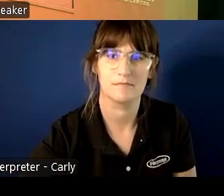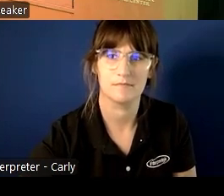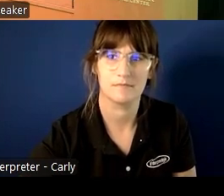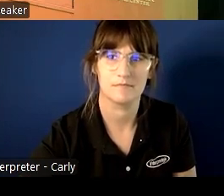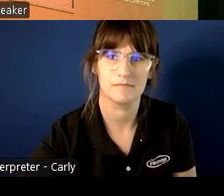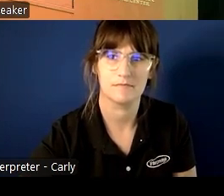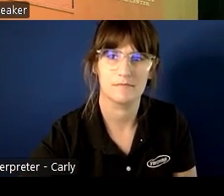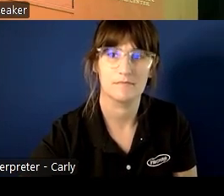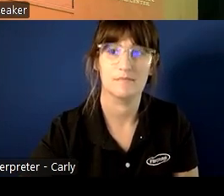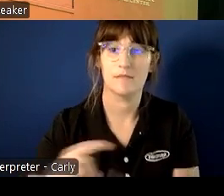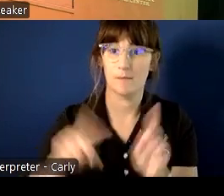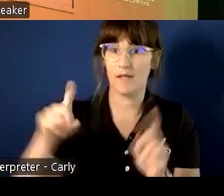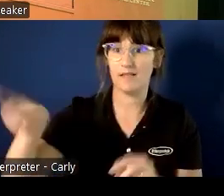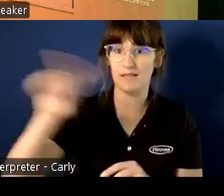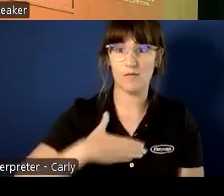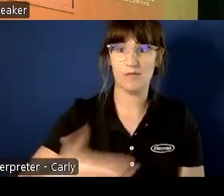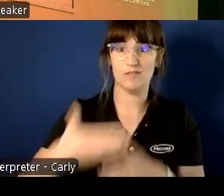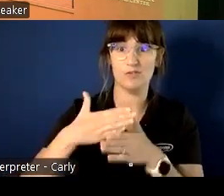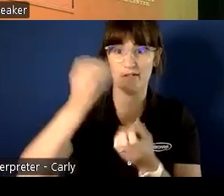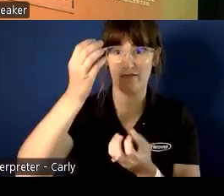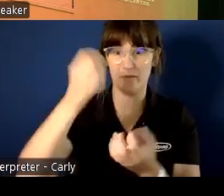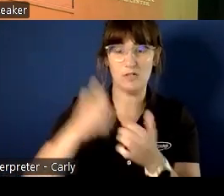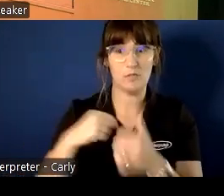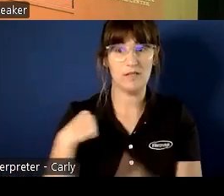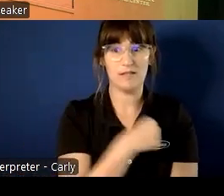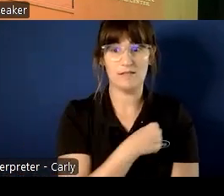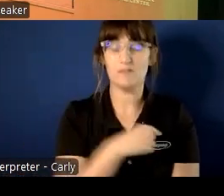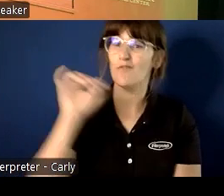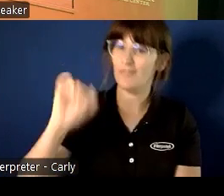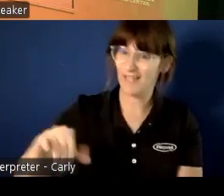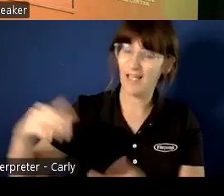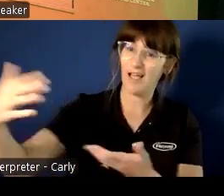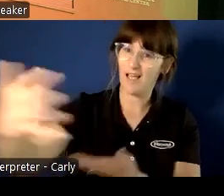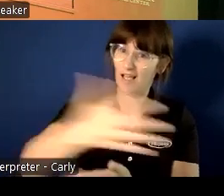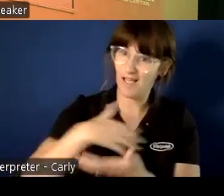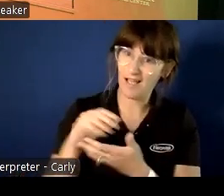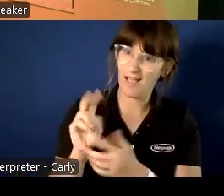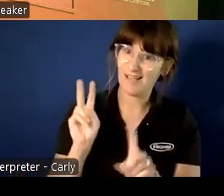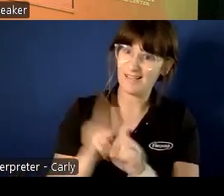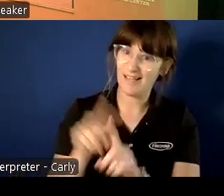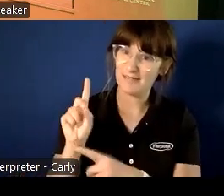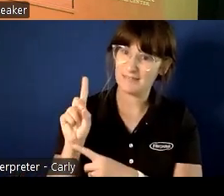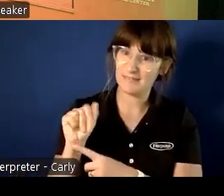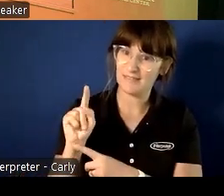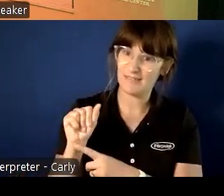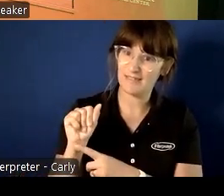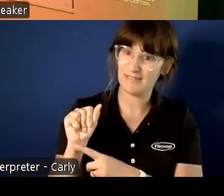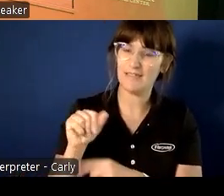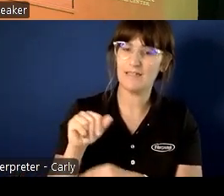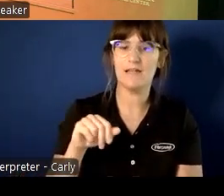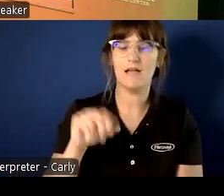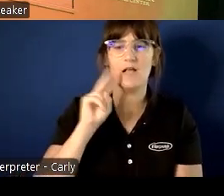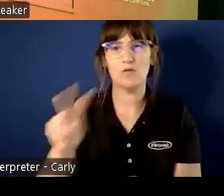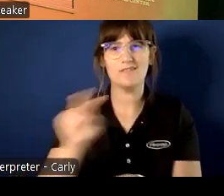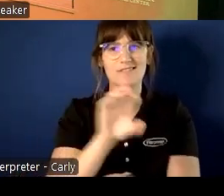And then I took that claims data and I then turned around and then looked at the clinical information